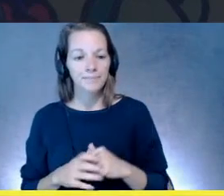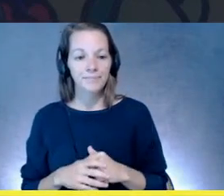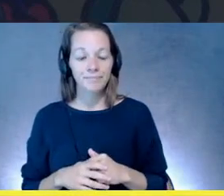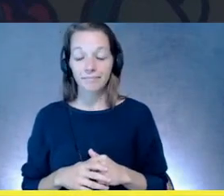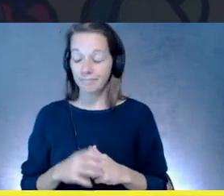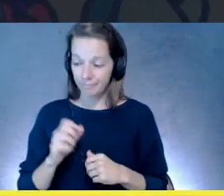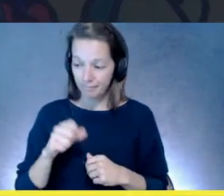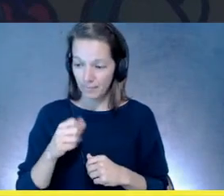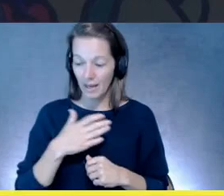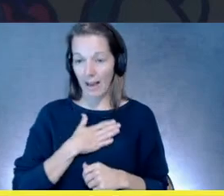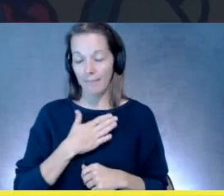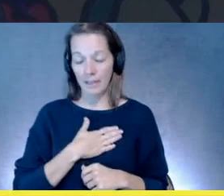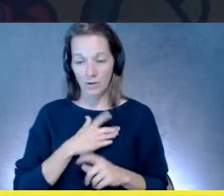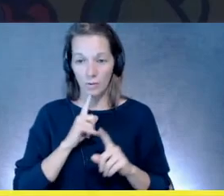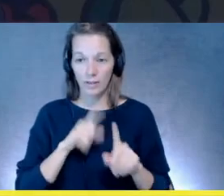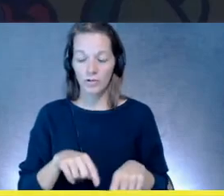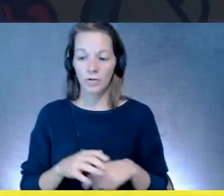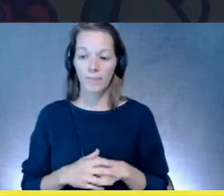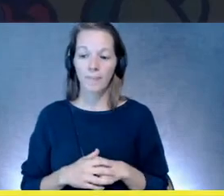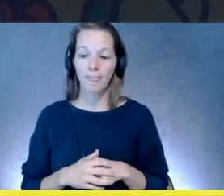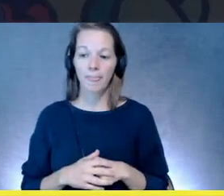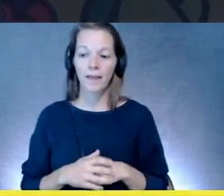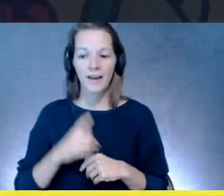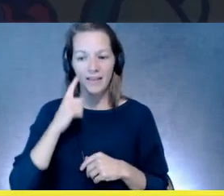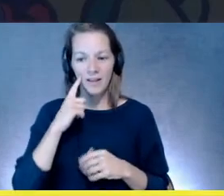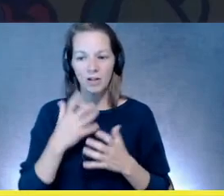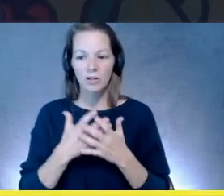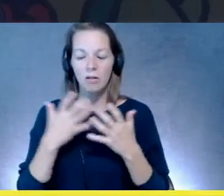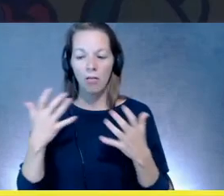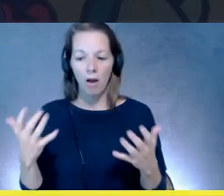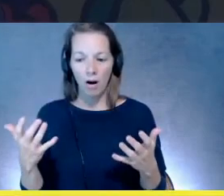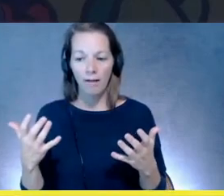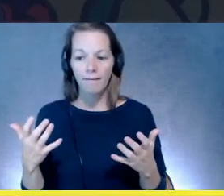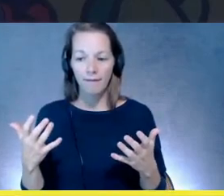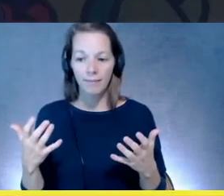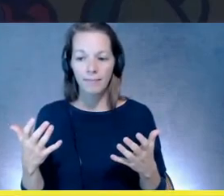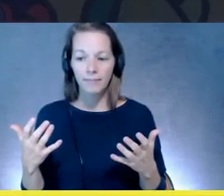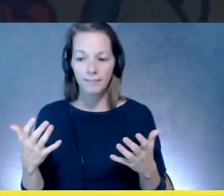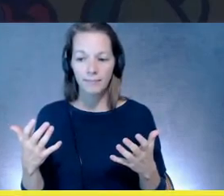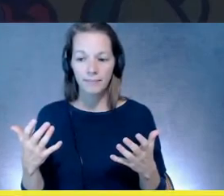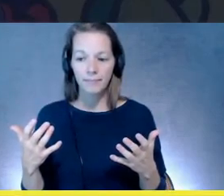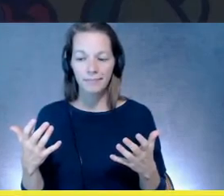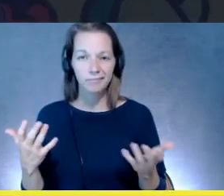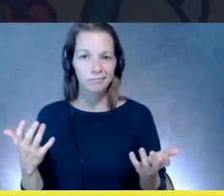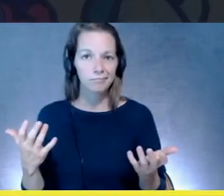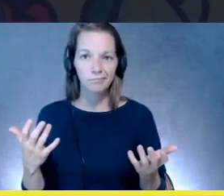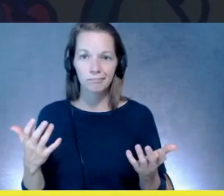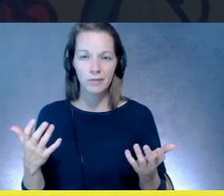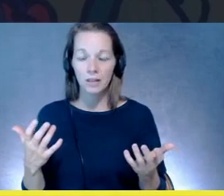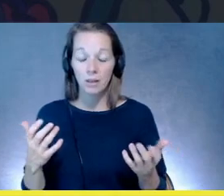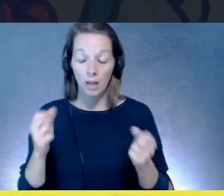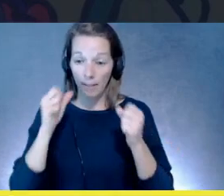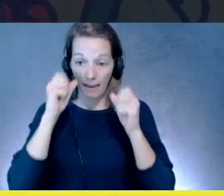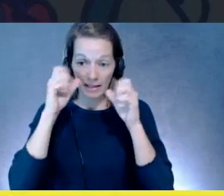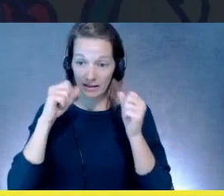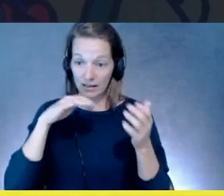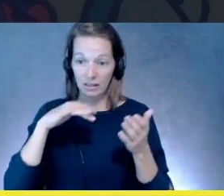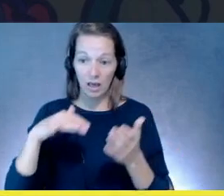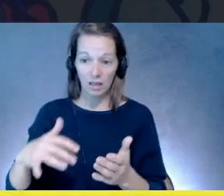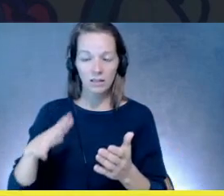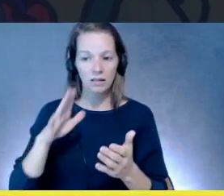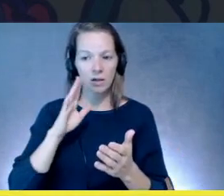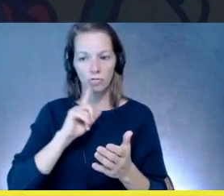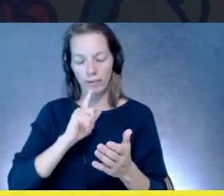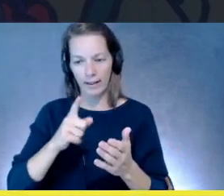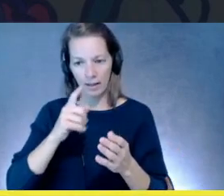for the question. I think there are a lot of just amazing studies that have really talked to